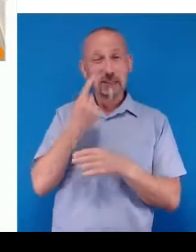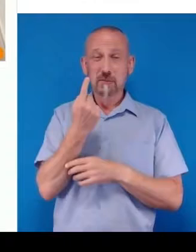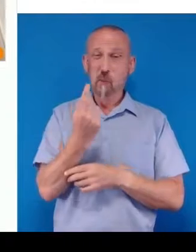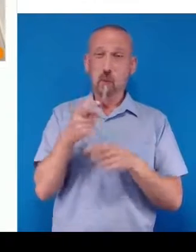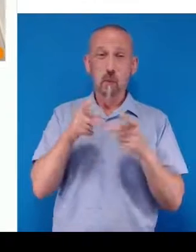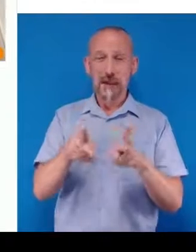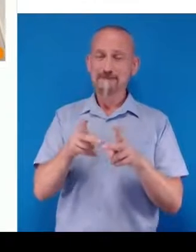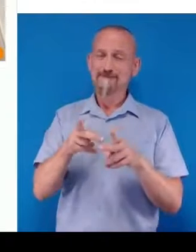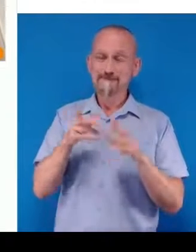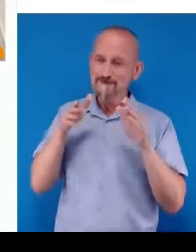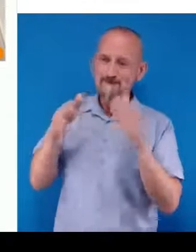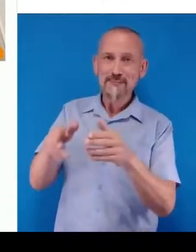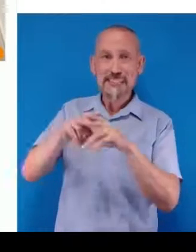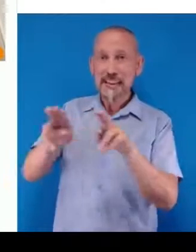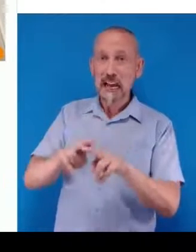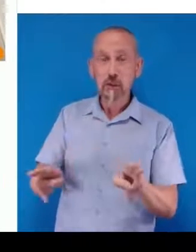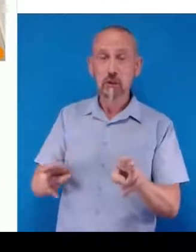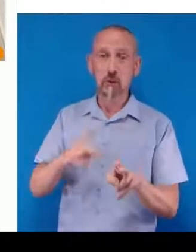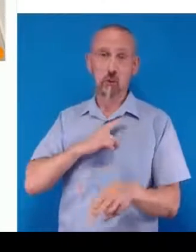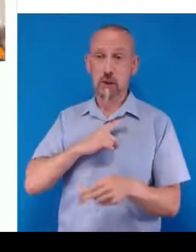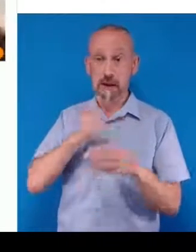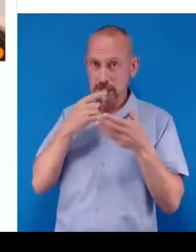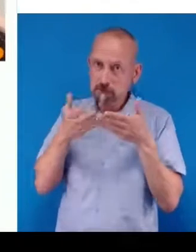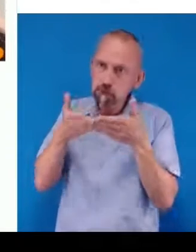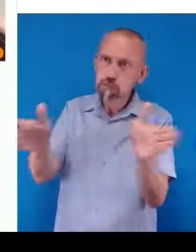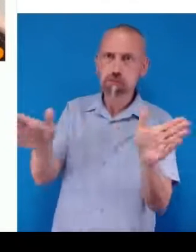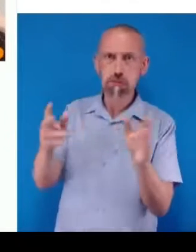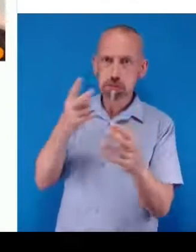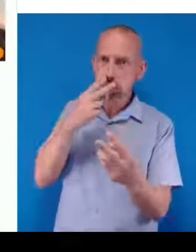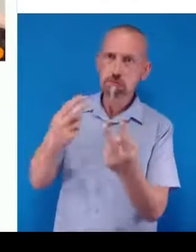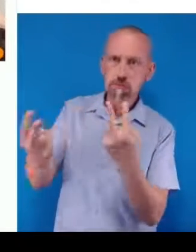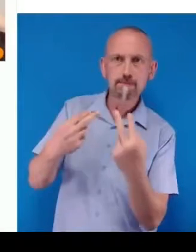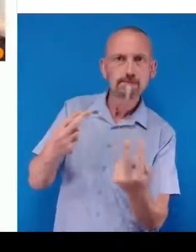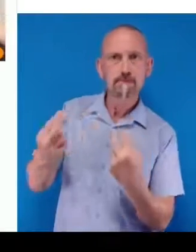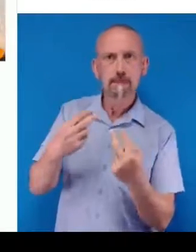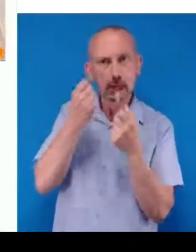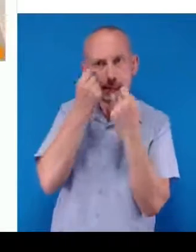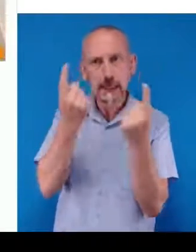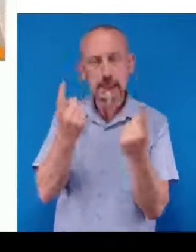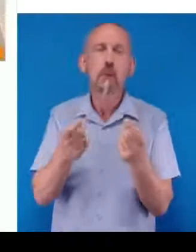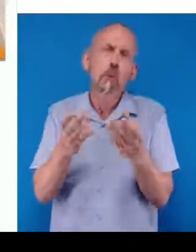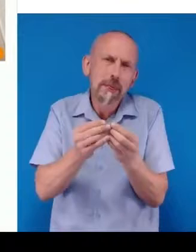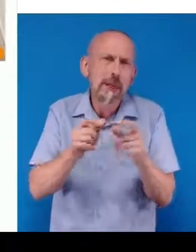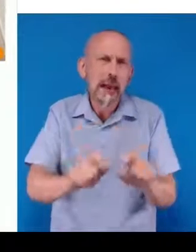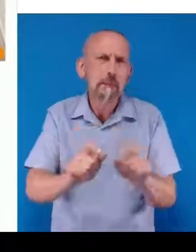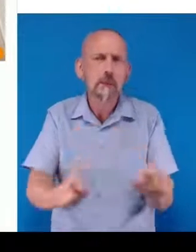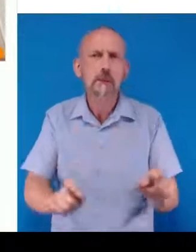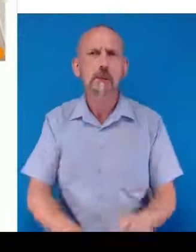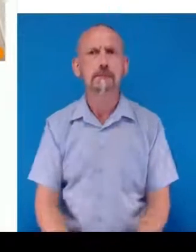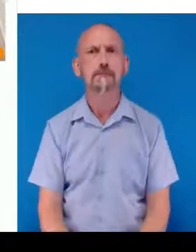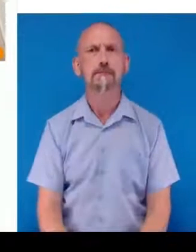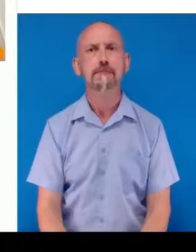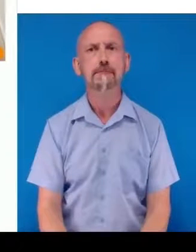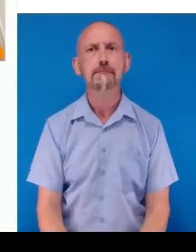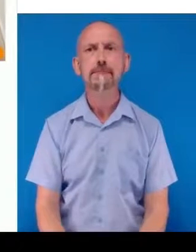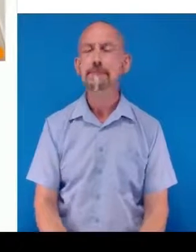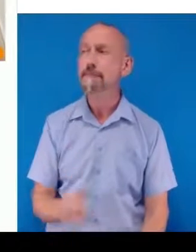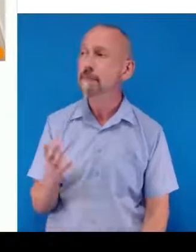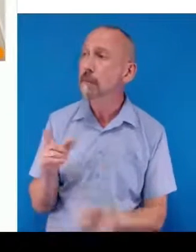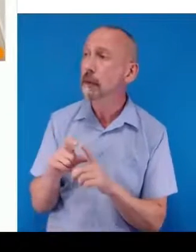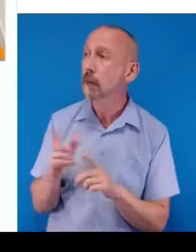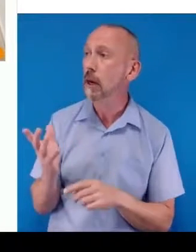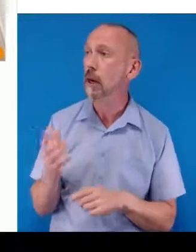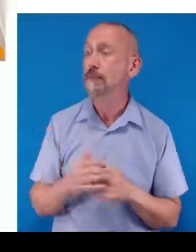can be that. And captions, obviously. Orla, I would have a question to